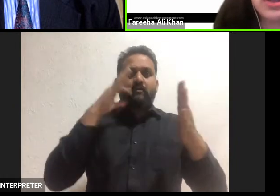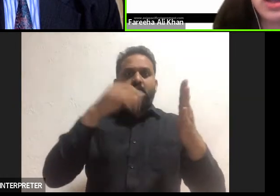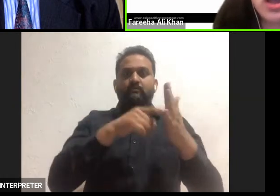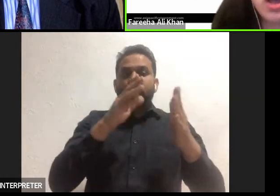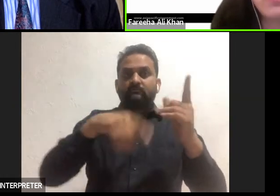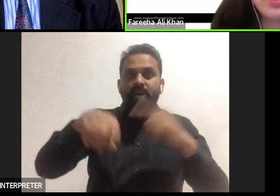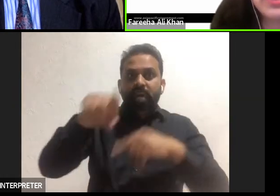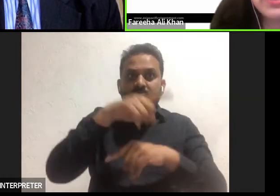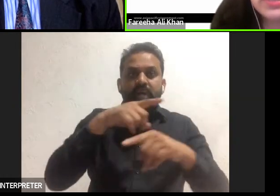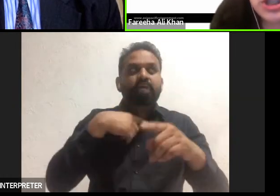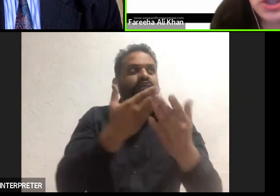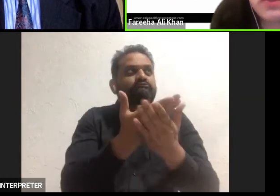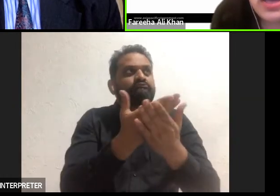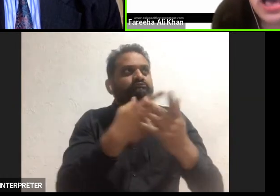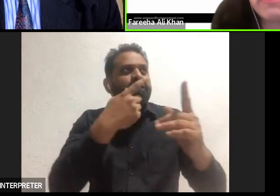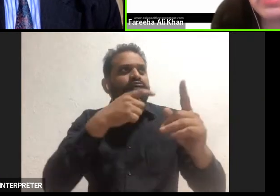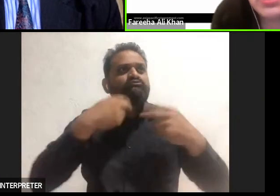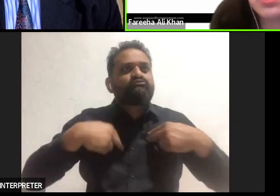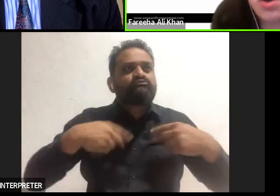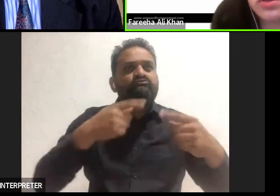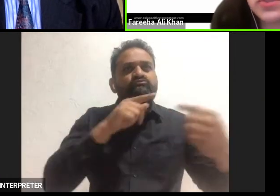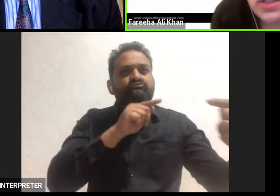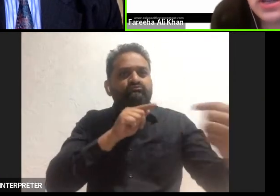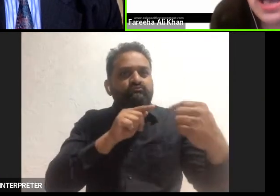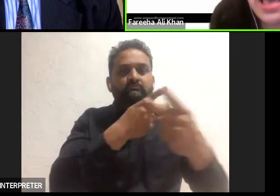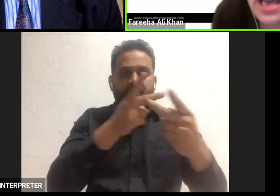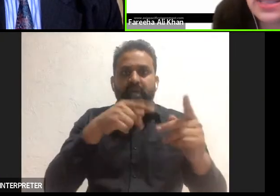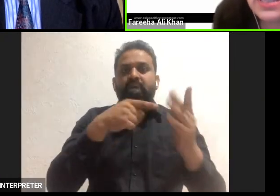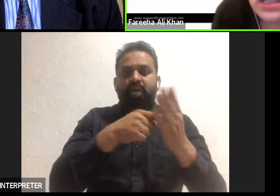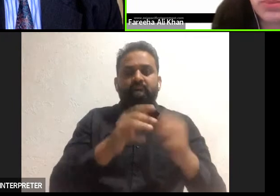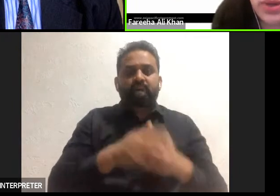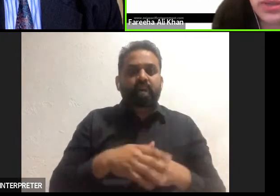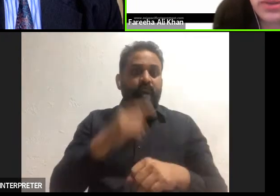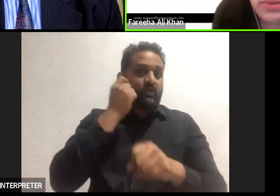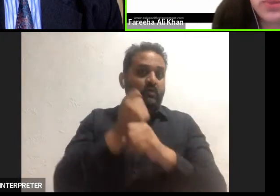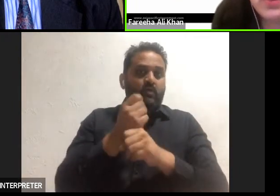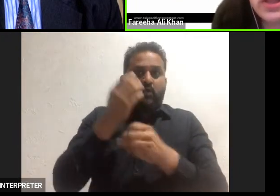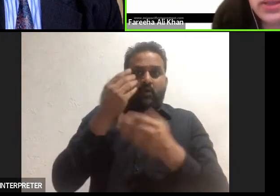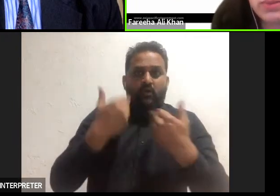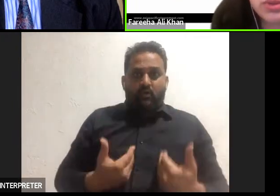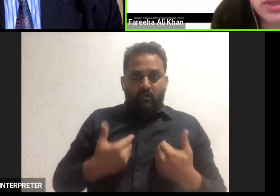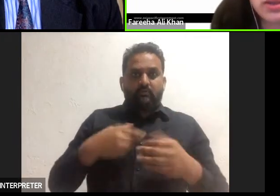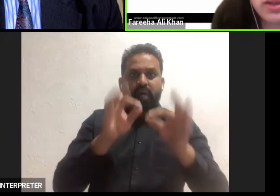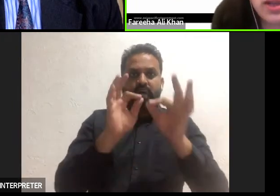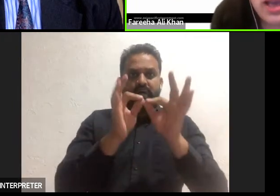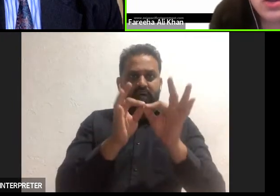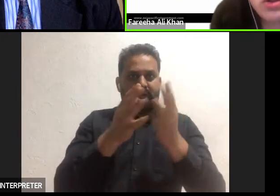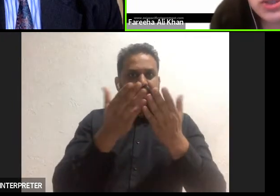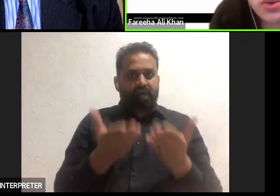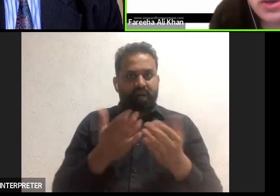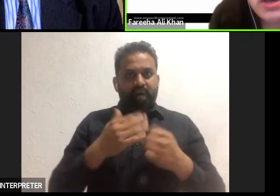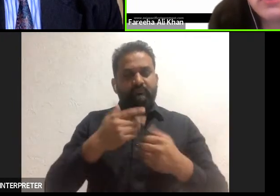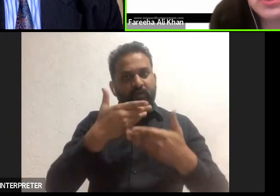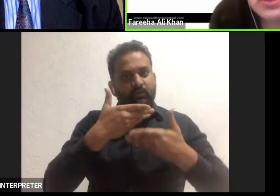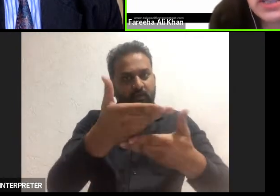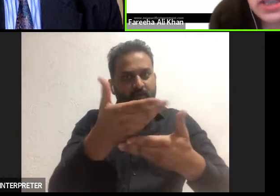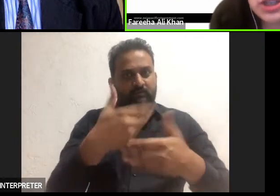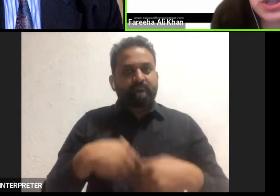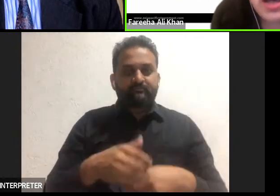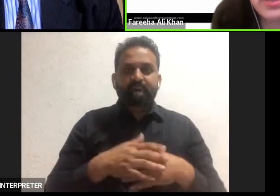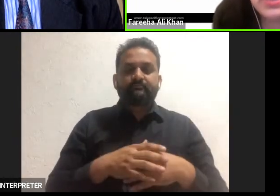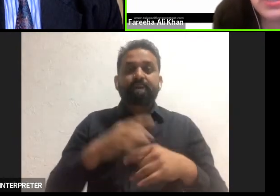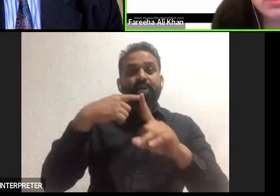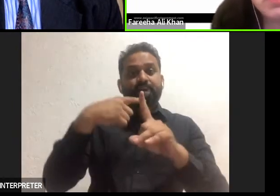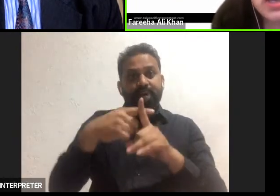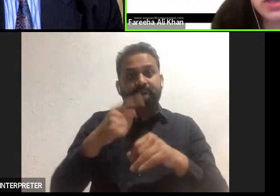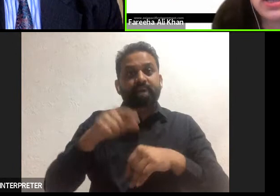arbitration. For this session, we have Mr. Gaurav Sir as the interpreter. We welcome you, sir. And also for today's